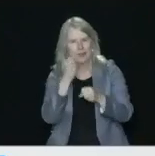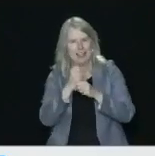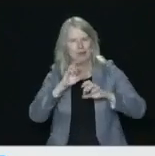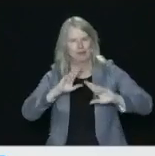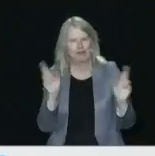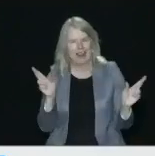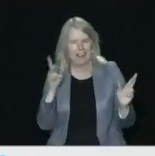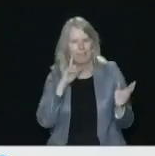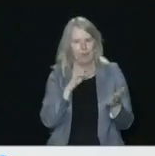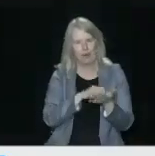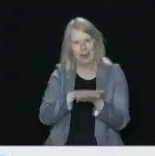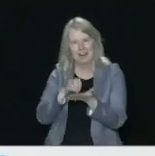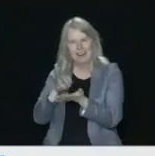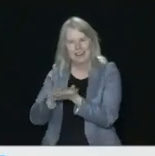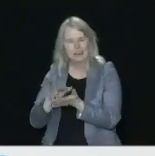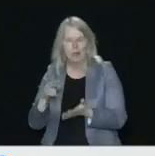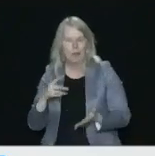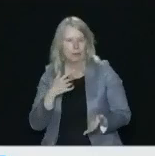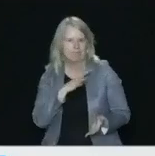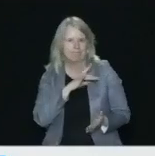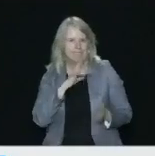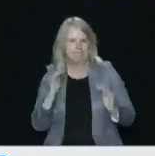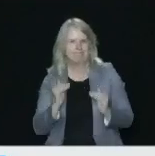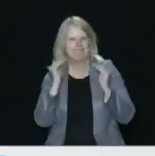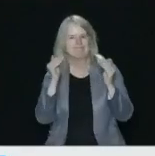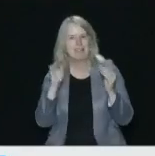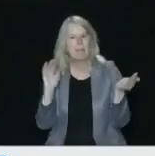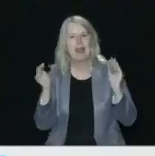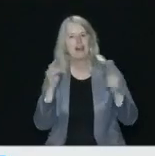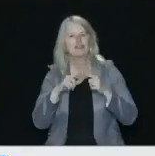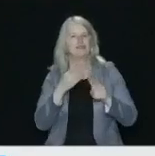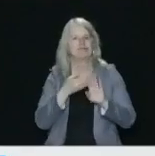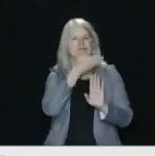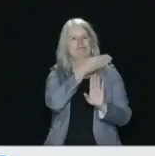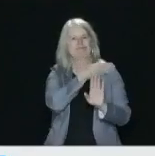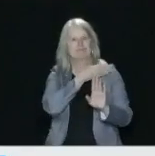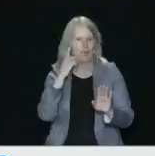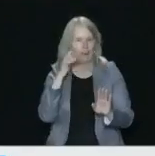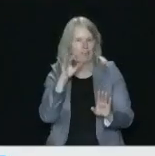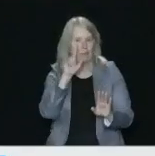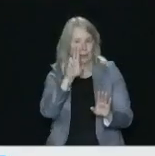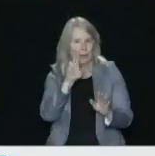Partly, all the provinces are trying to adjust to look at what,